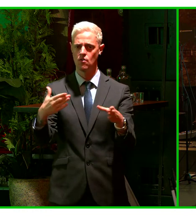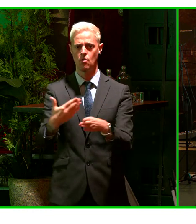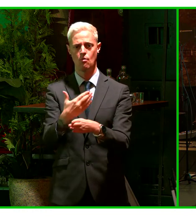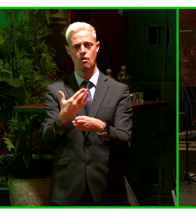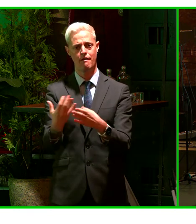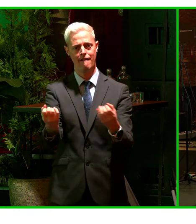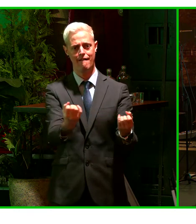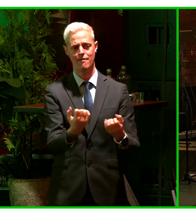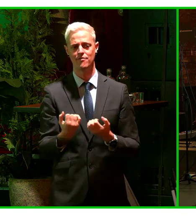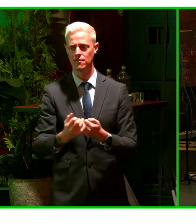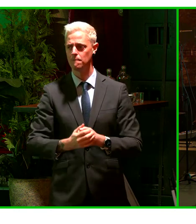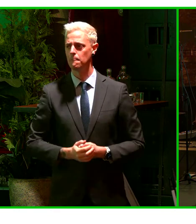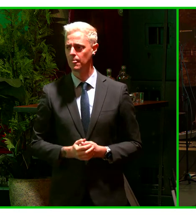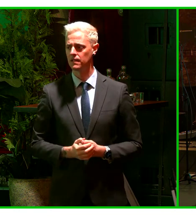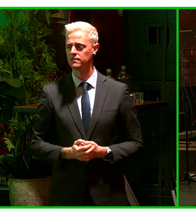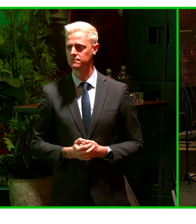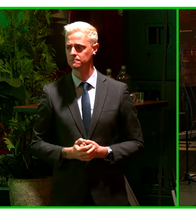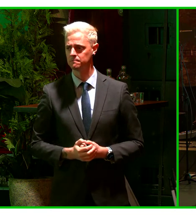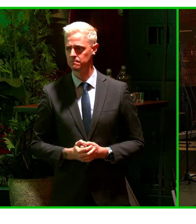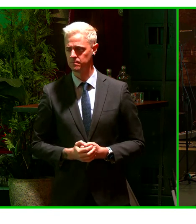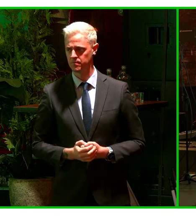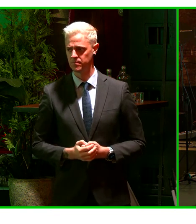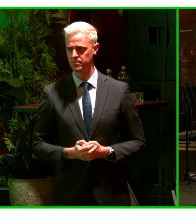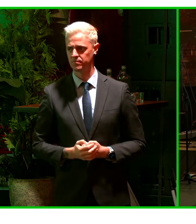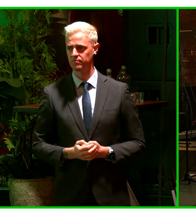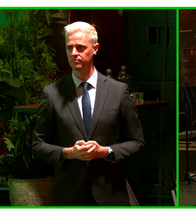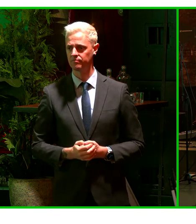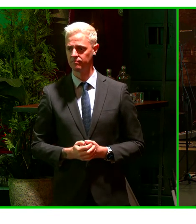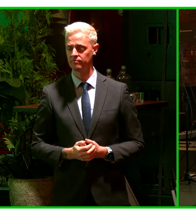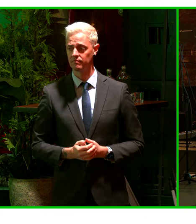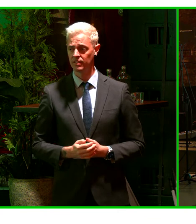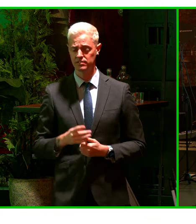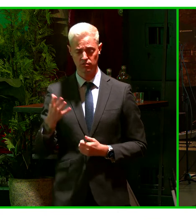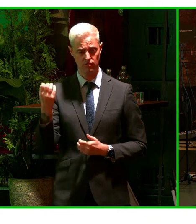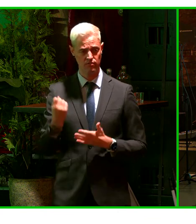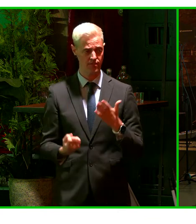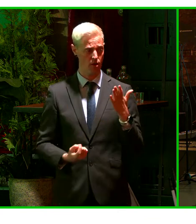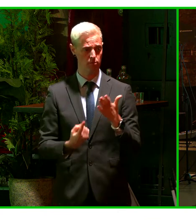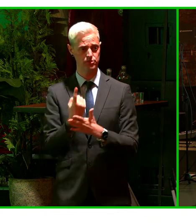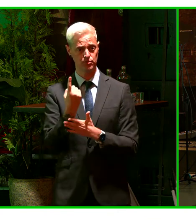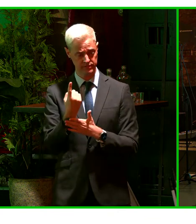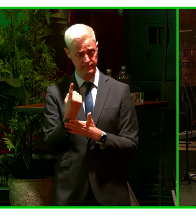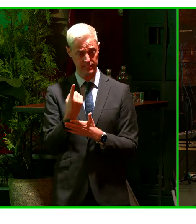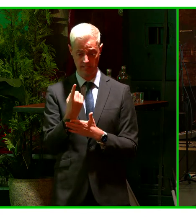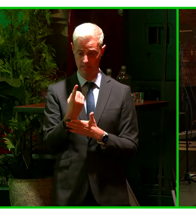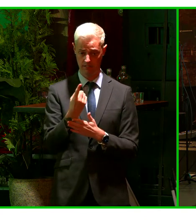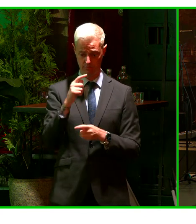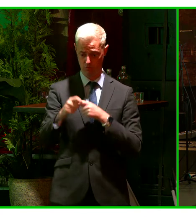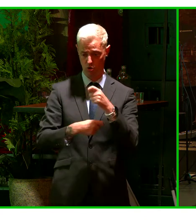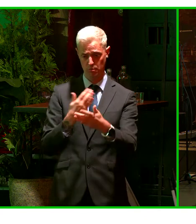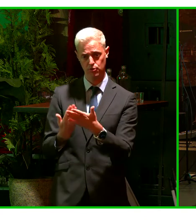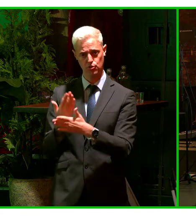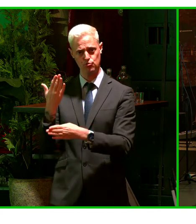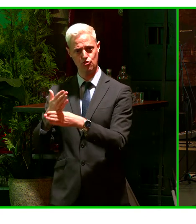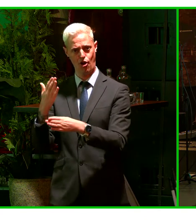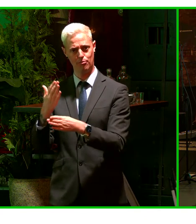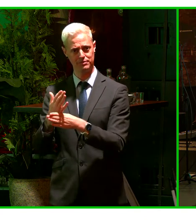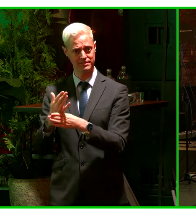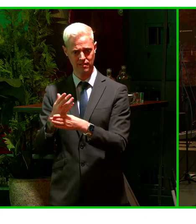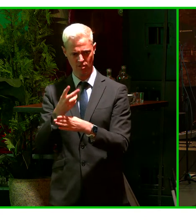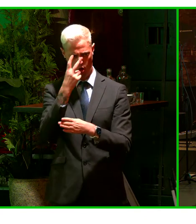the mayors were talking about this morning, it is a real opportunity to transition jobs, to create new jobs. And for